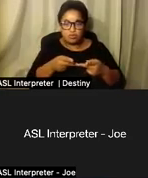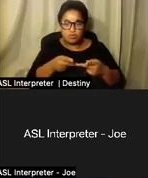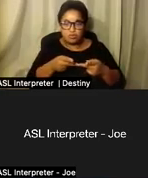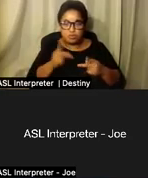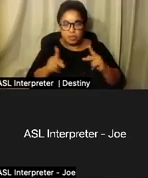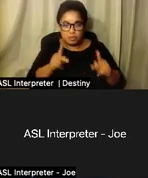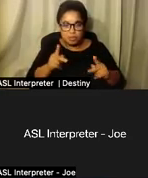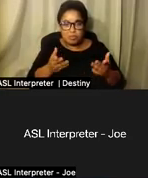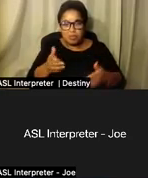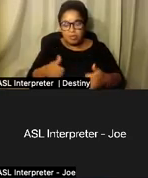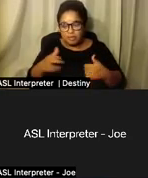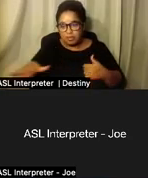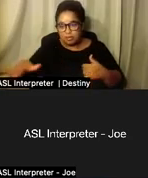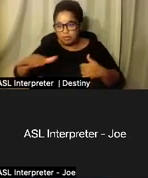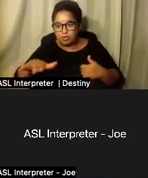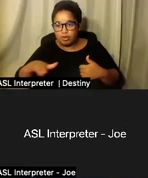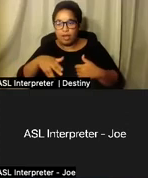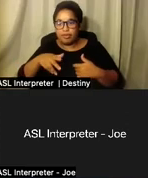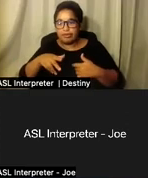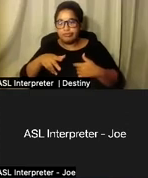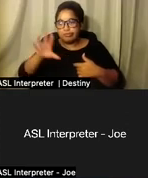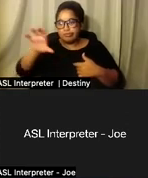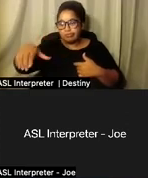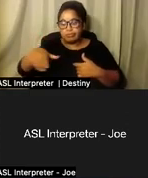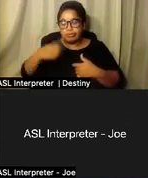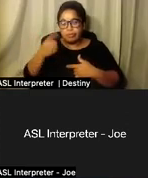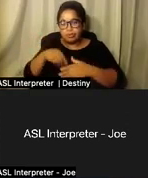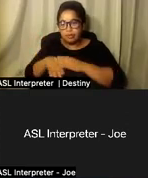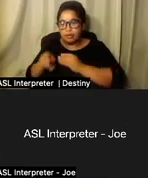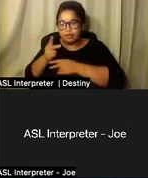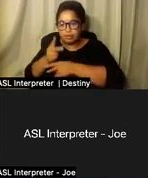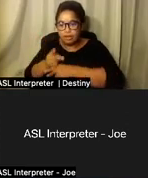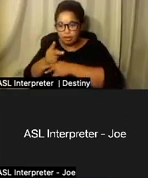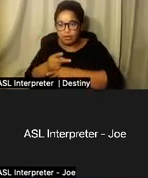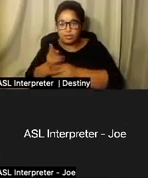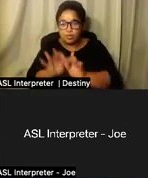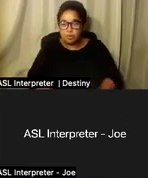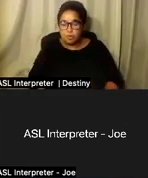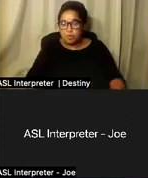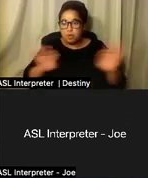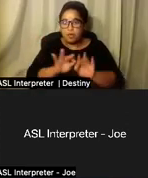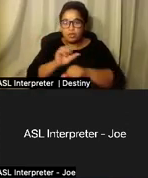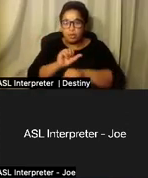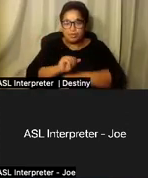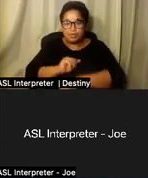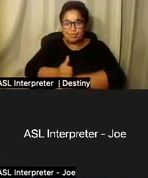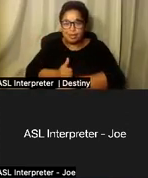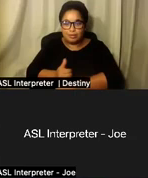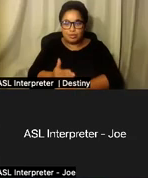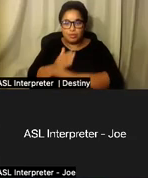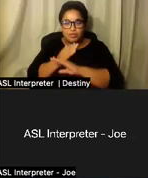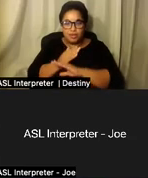people may live and being cared for. Super important that this type of work is done there to prevent